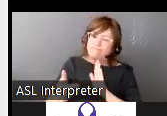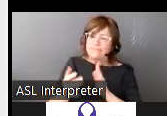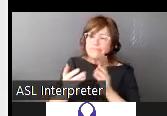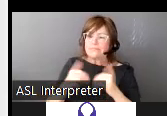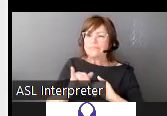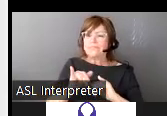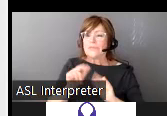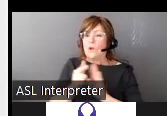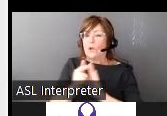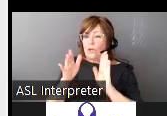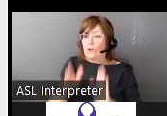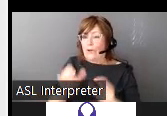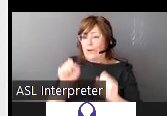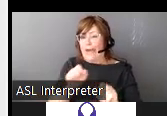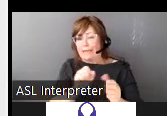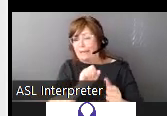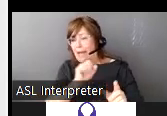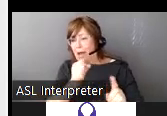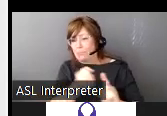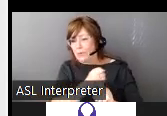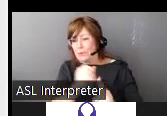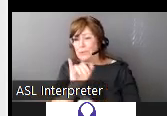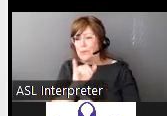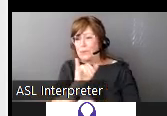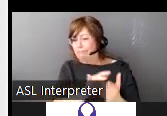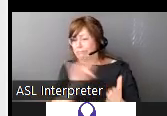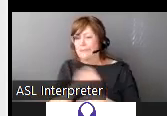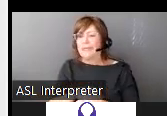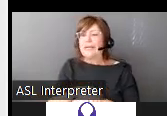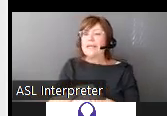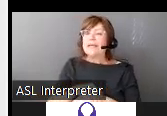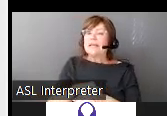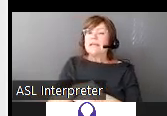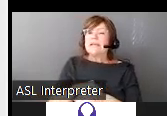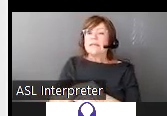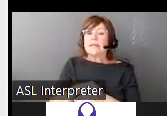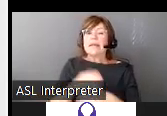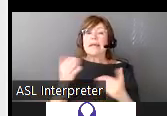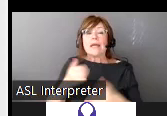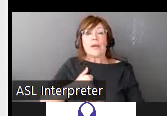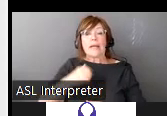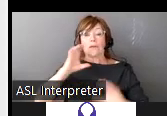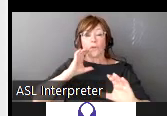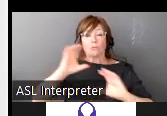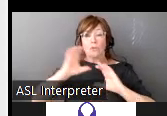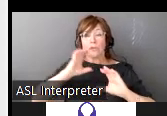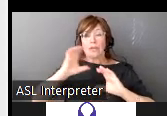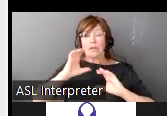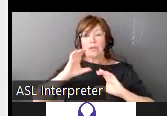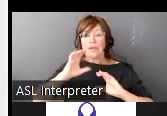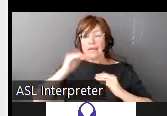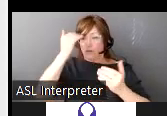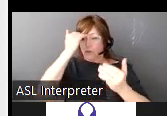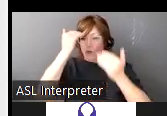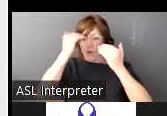abuse them. Developing an independent knowing of things is very important. In Canada, the means of communication, the means of knowing,